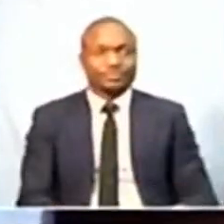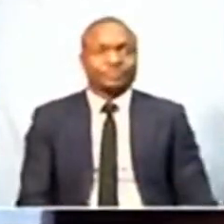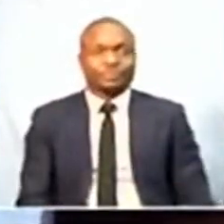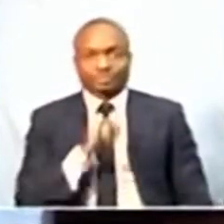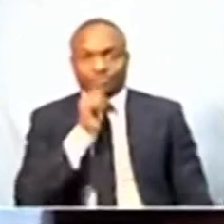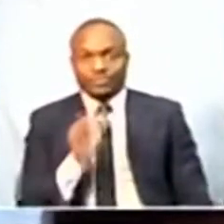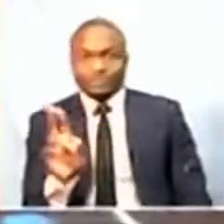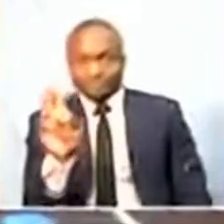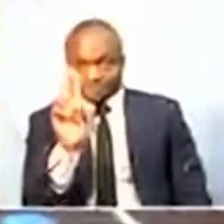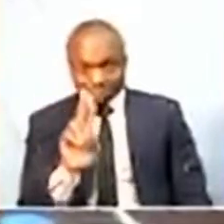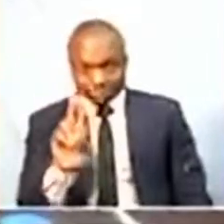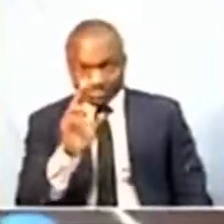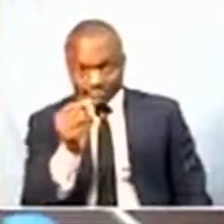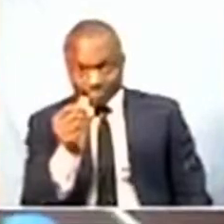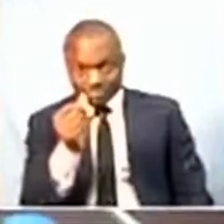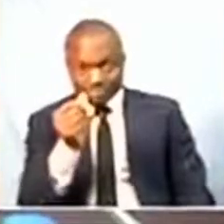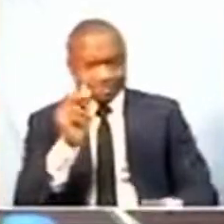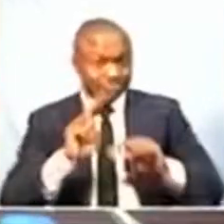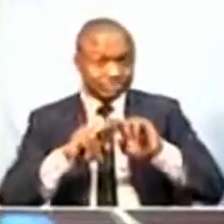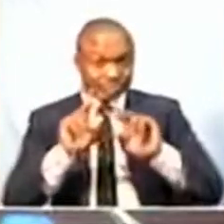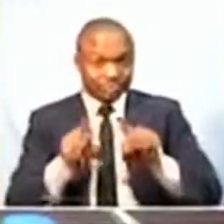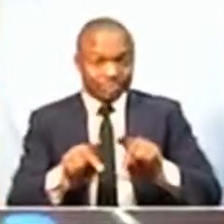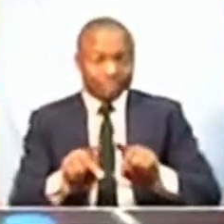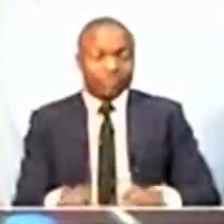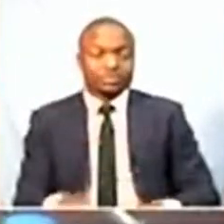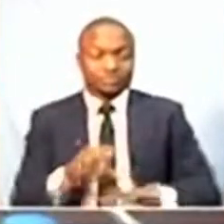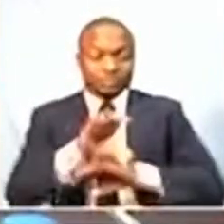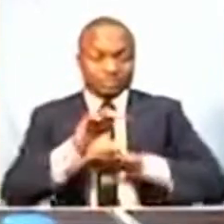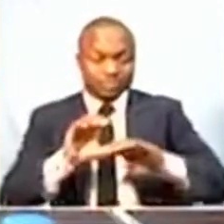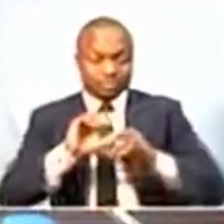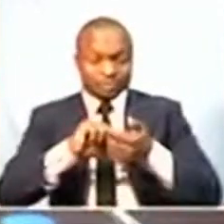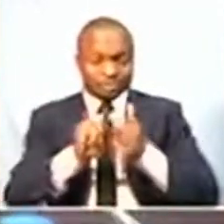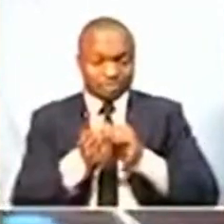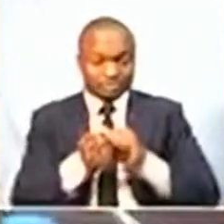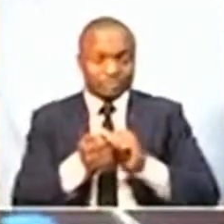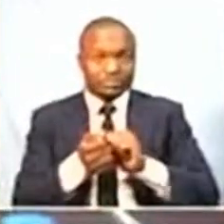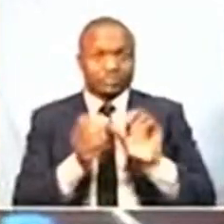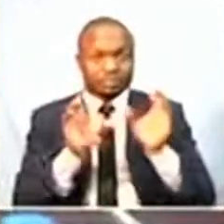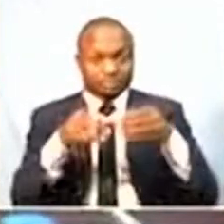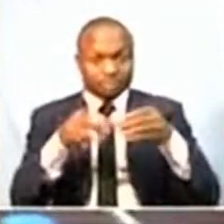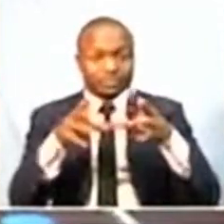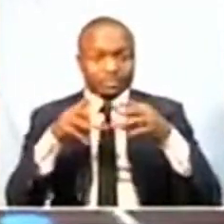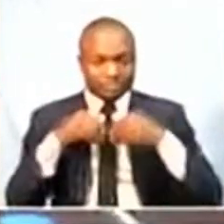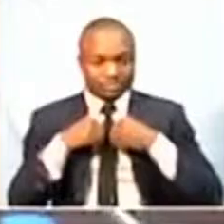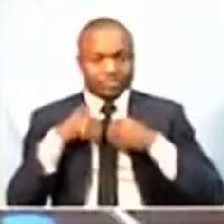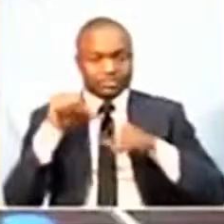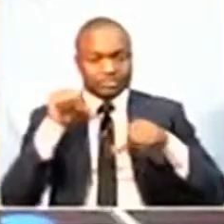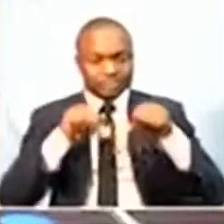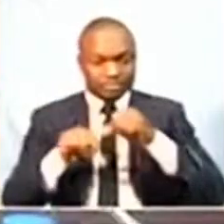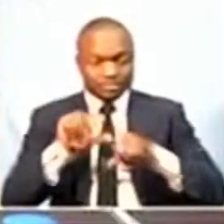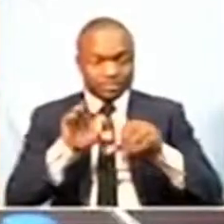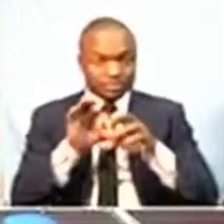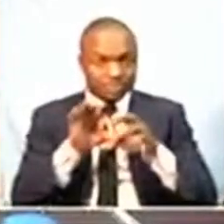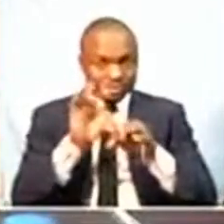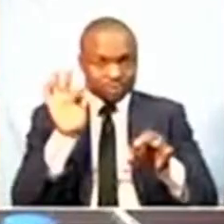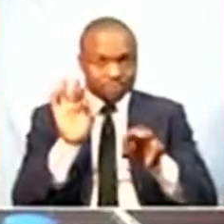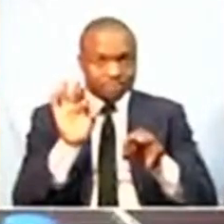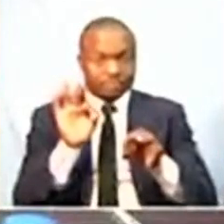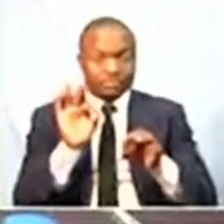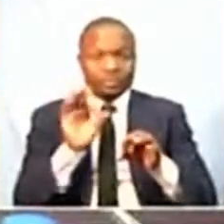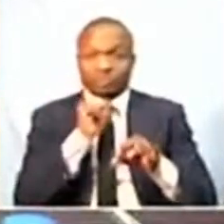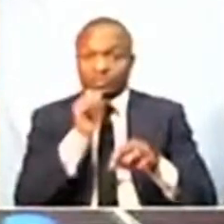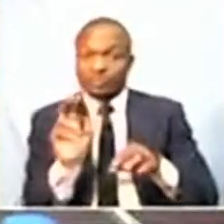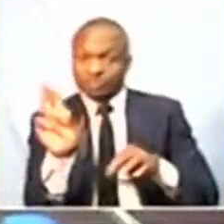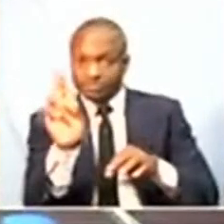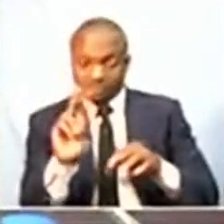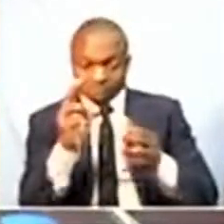Unspent funds, Chair. Cause of the query, Council wishes to acknowledge the auditor's finding and state that the unspent